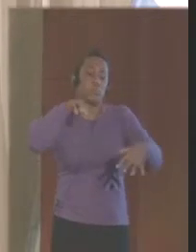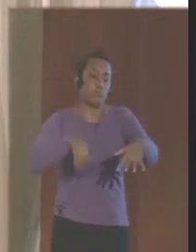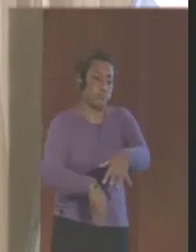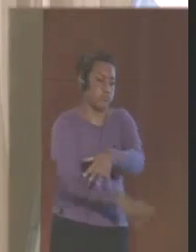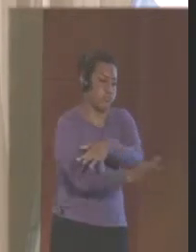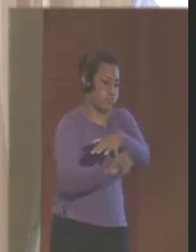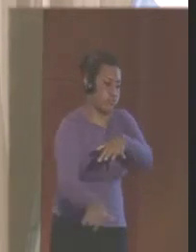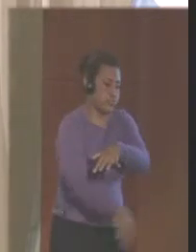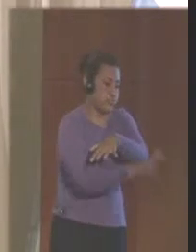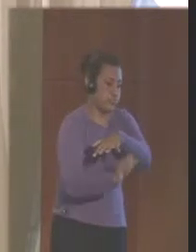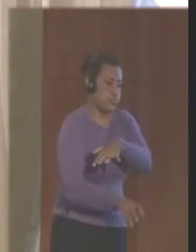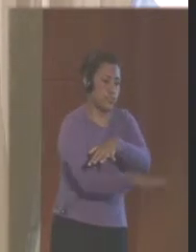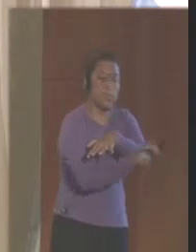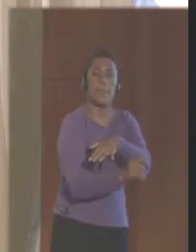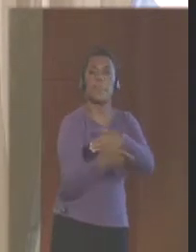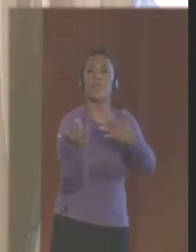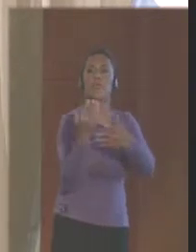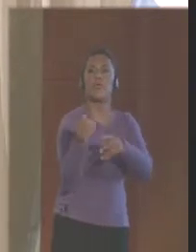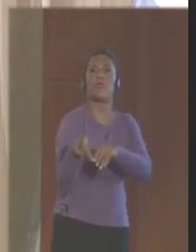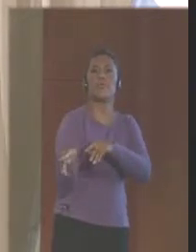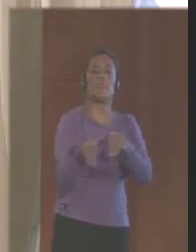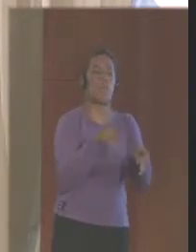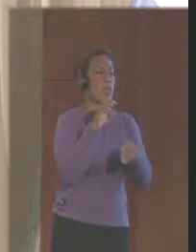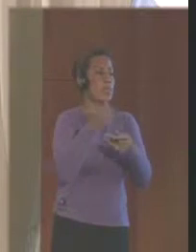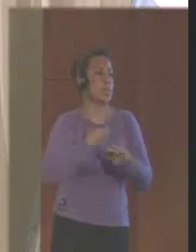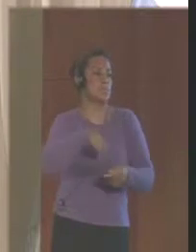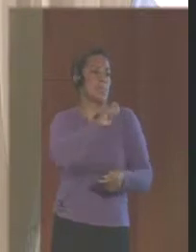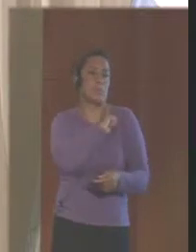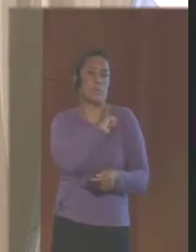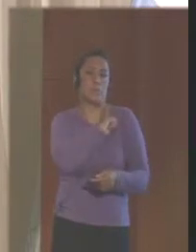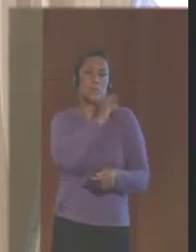Port-of-Spain, because this is something that has plagued